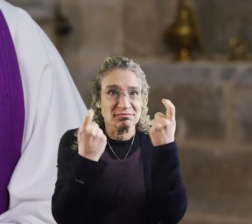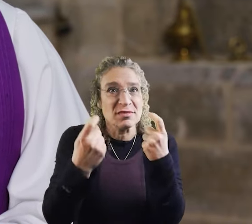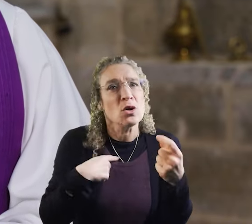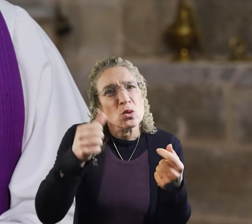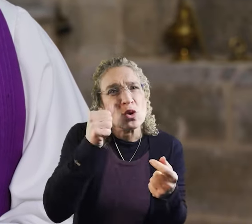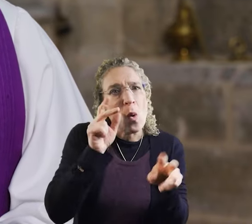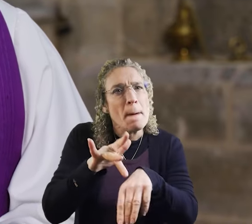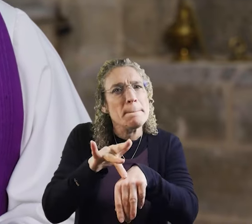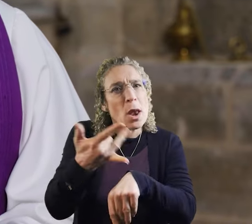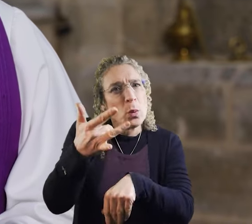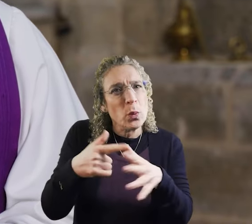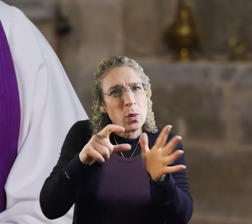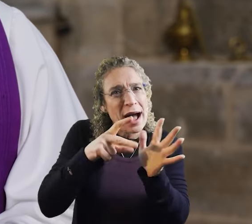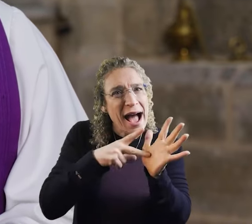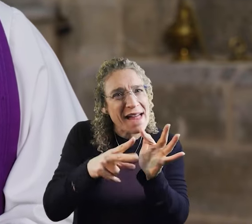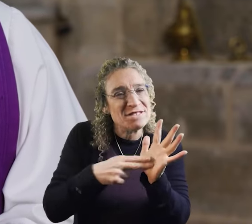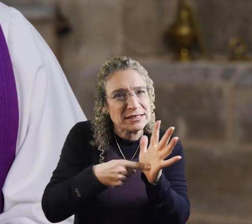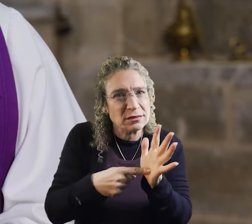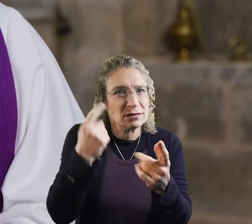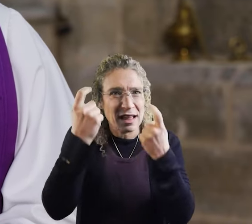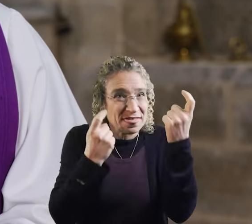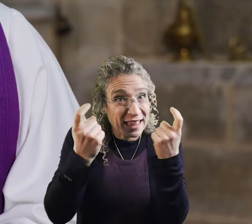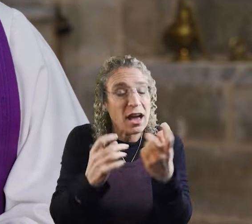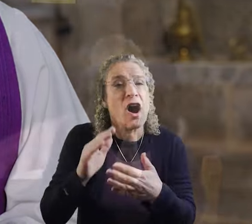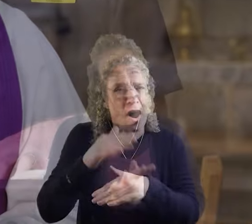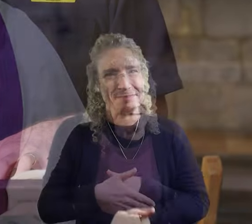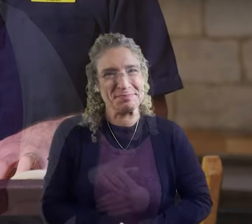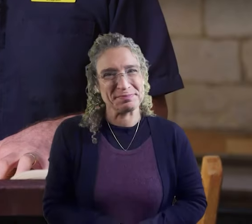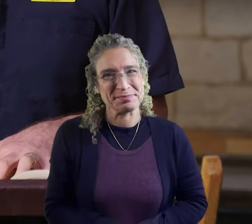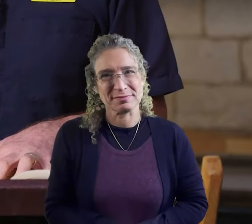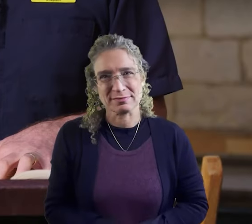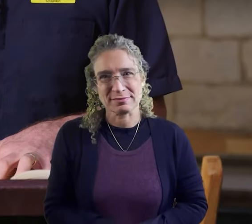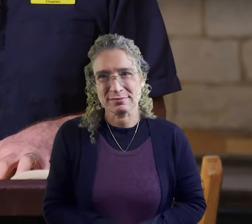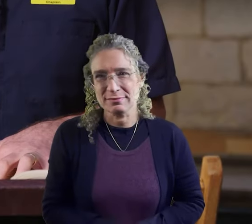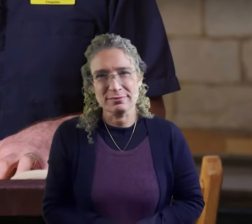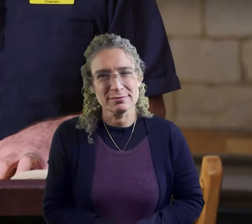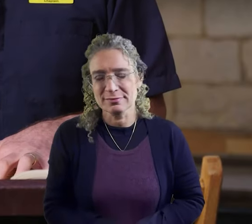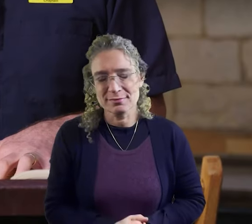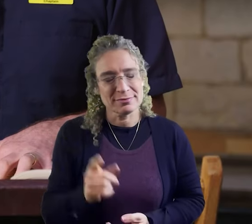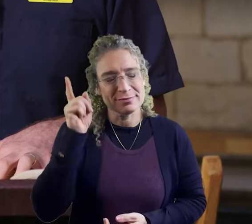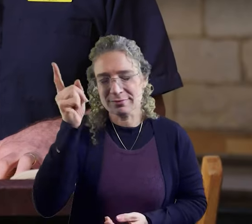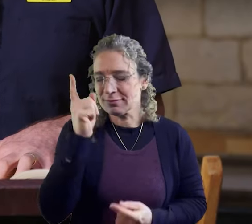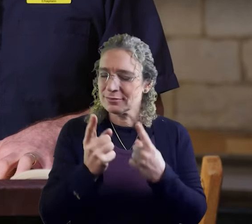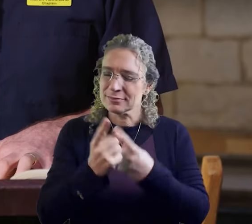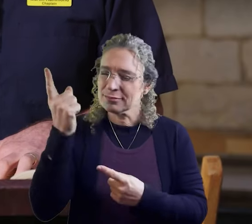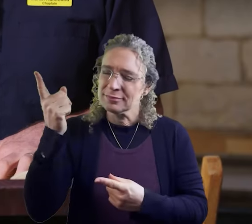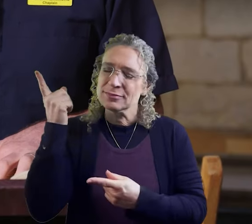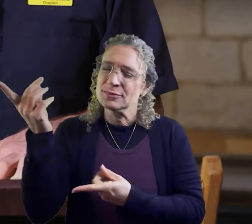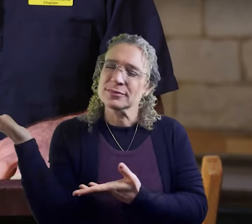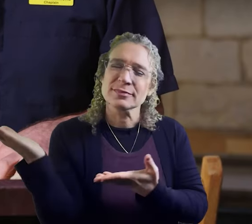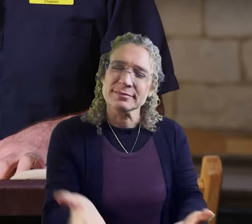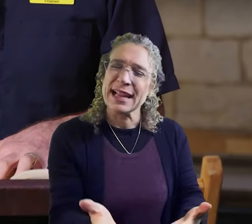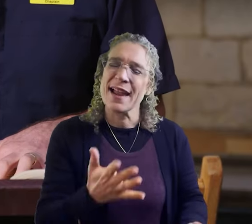the challenges we face, the sorrows we carry. Advent God, hope of the